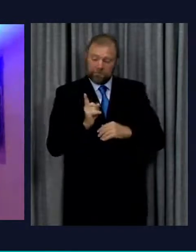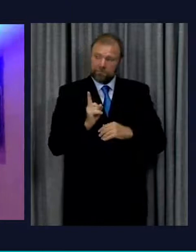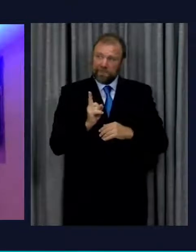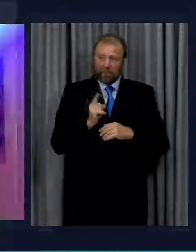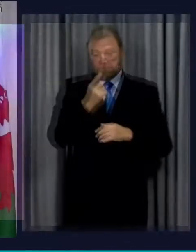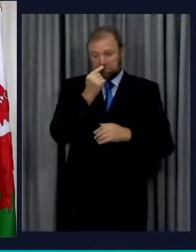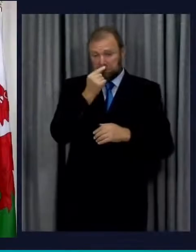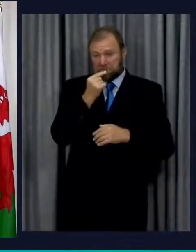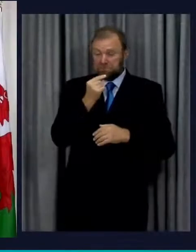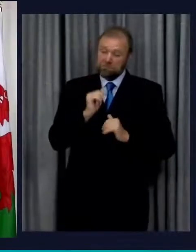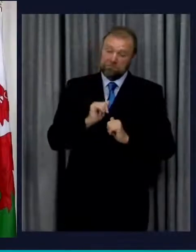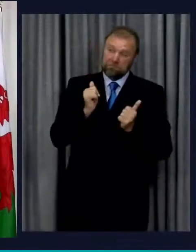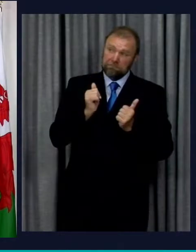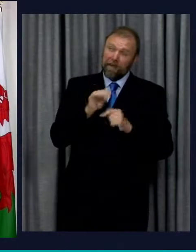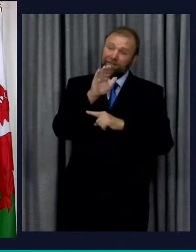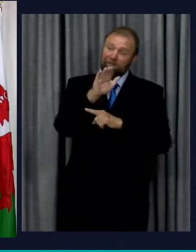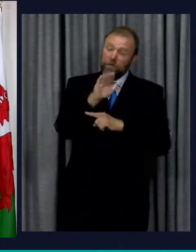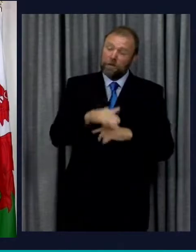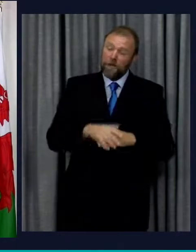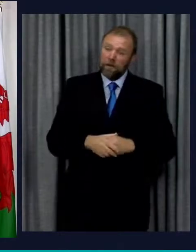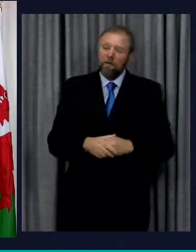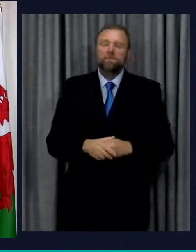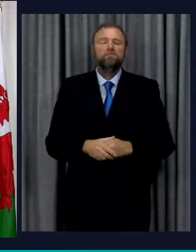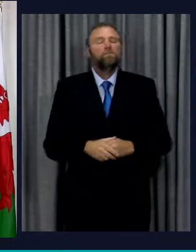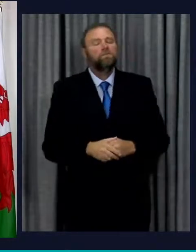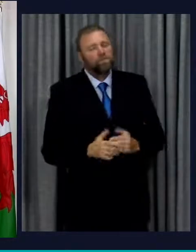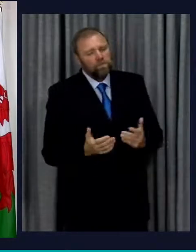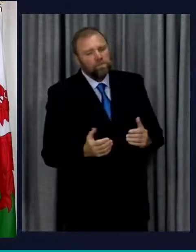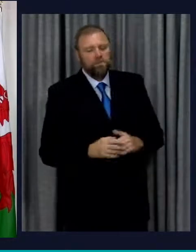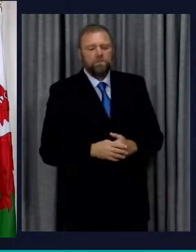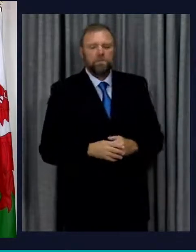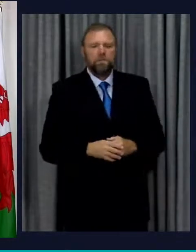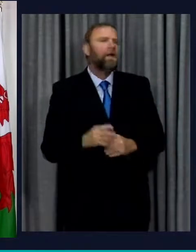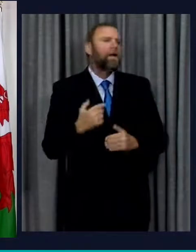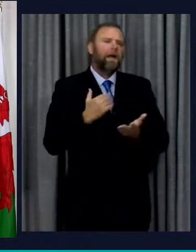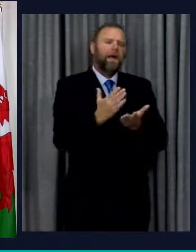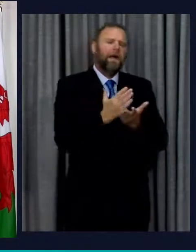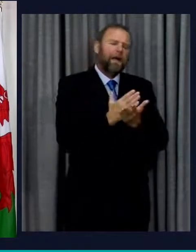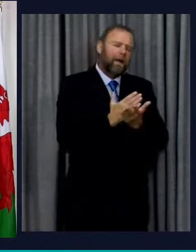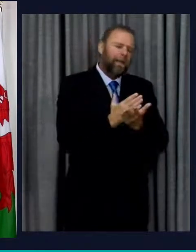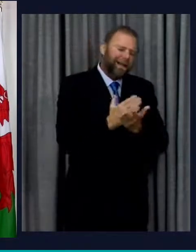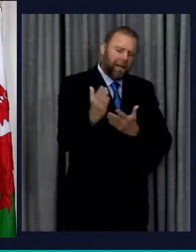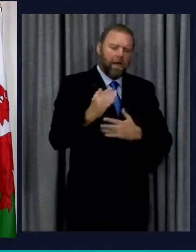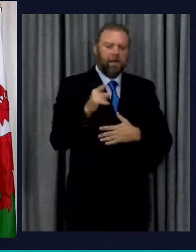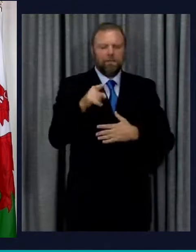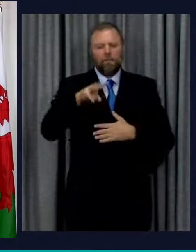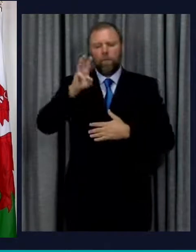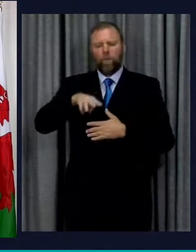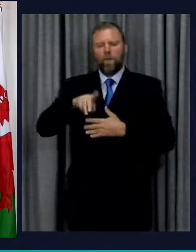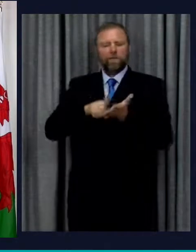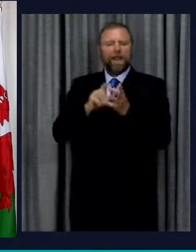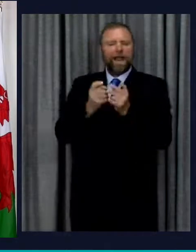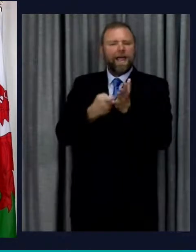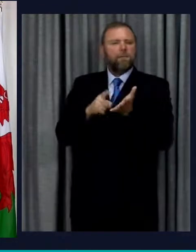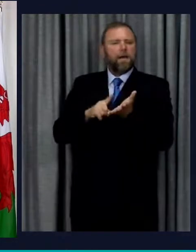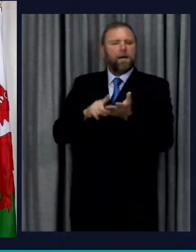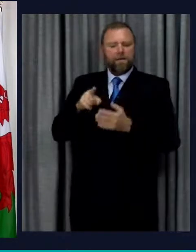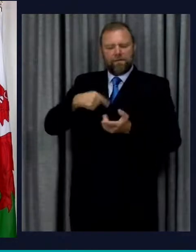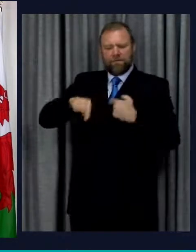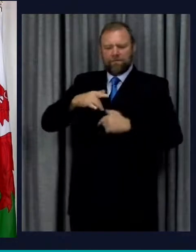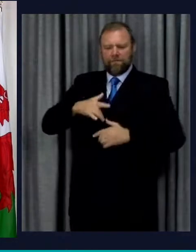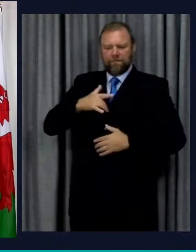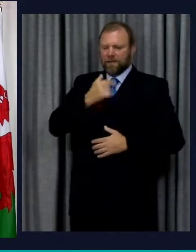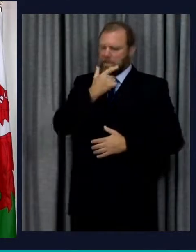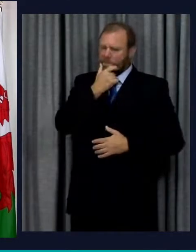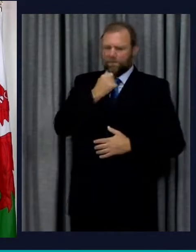economy? Well, I'm very clear, as indeed is this government led by Welsh Labour, that we don't think independence is a preferable choice. We think it has